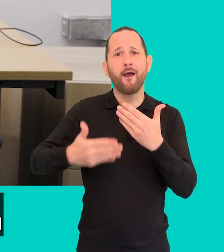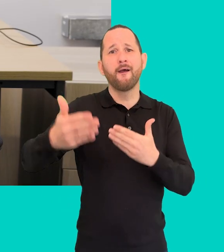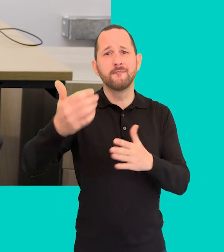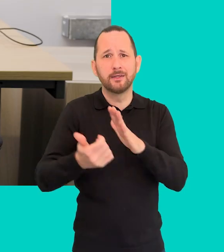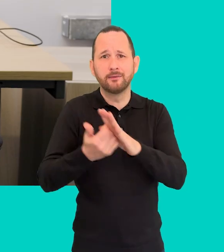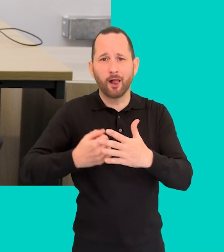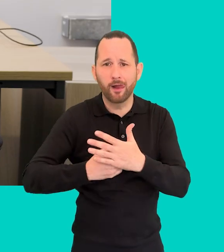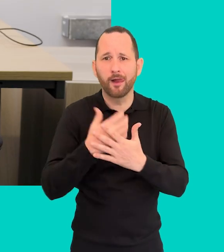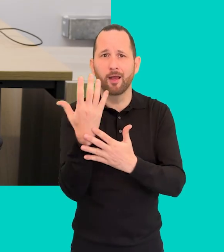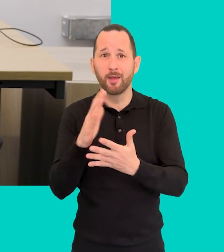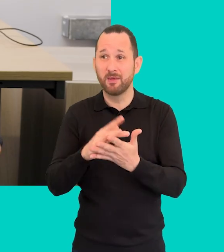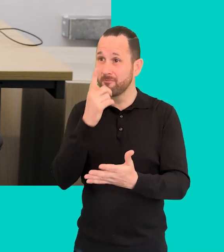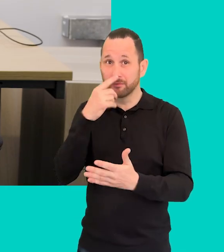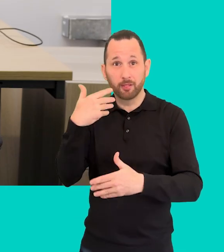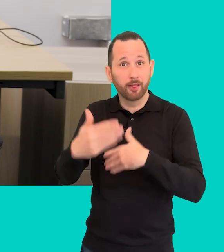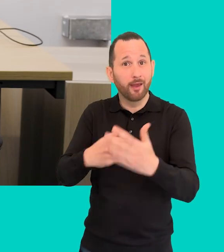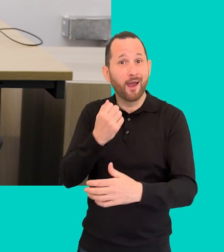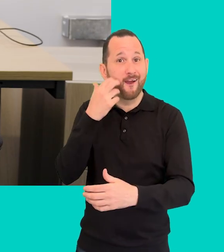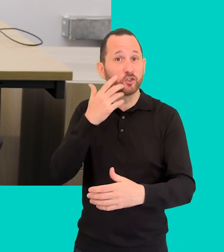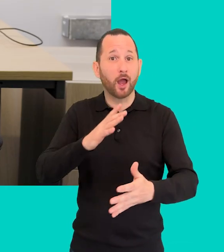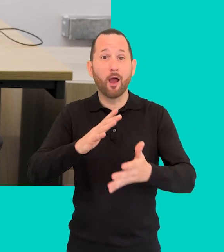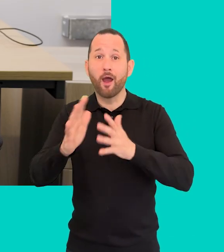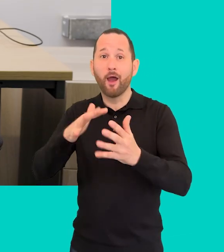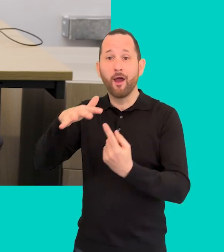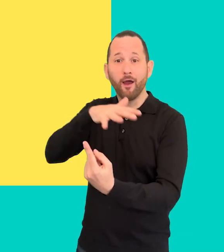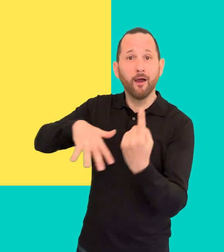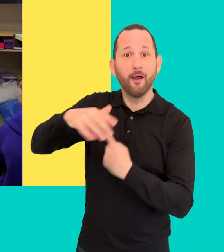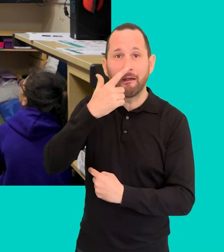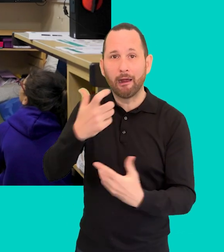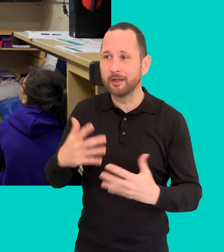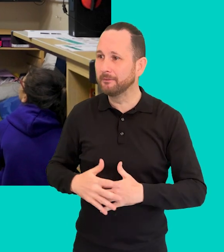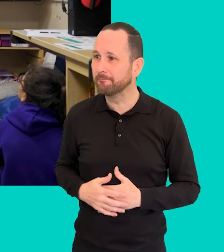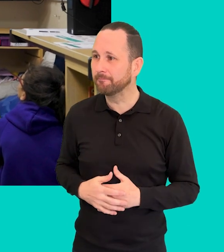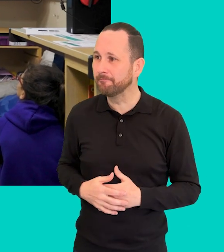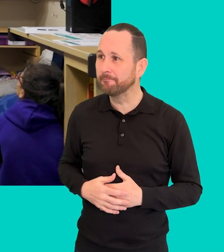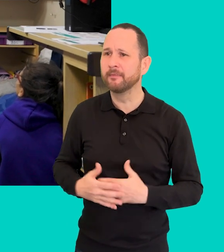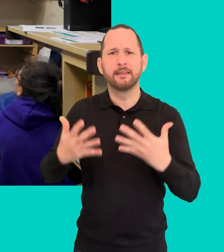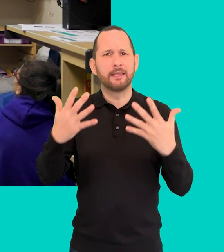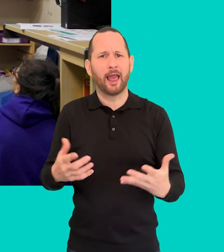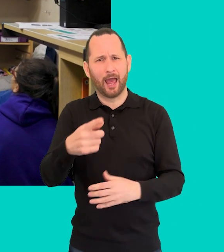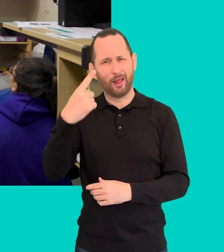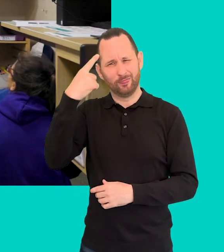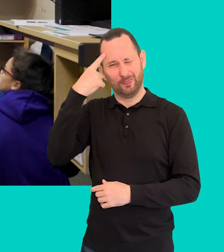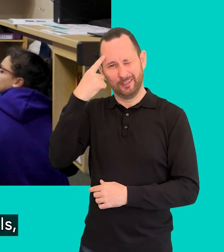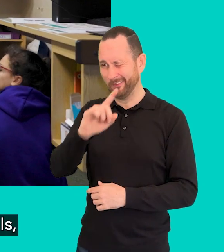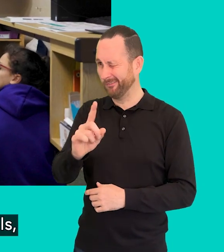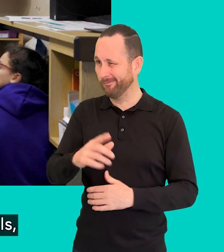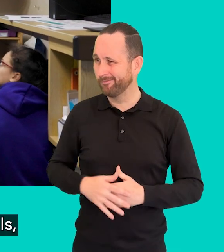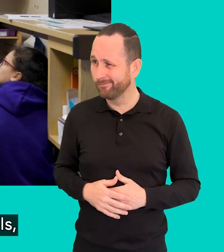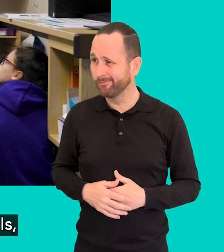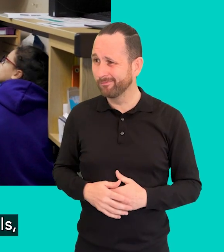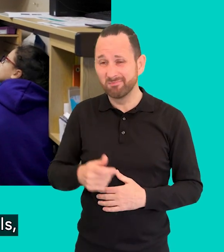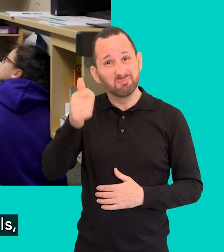of school as well as just in their everyday lives. I would like you to have a think. Do